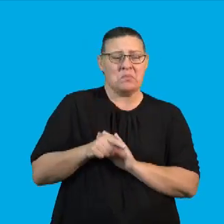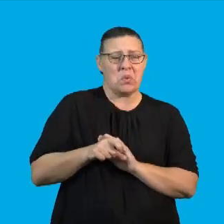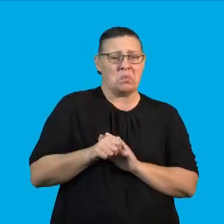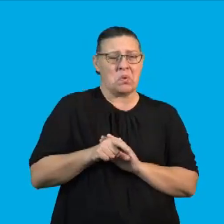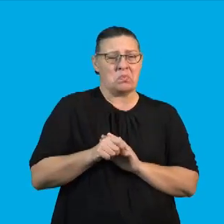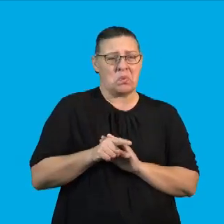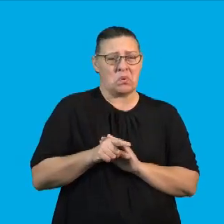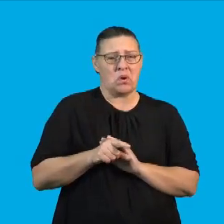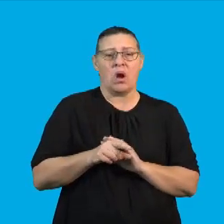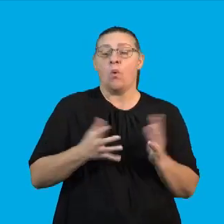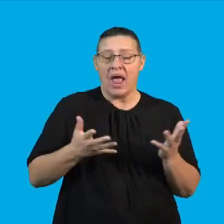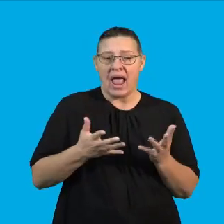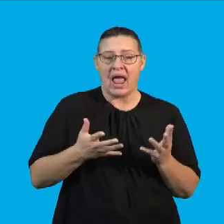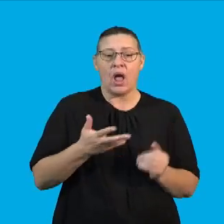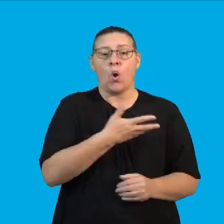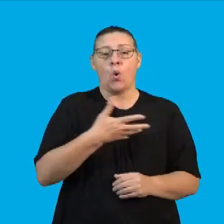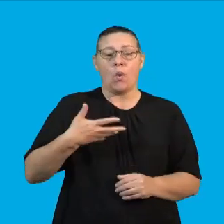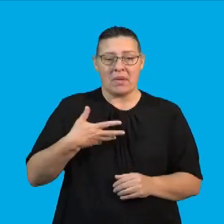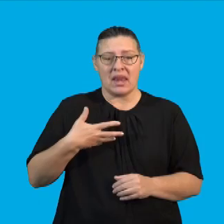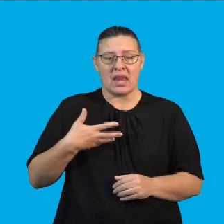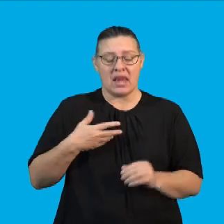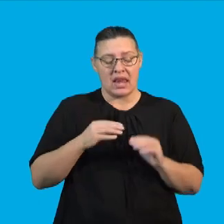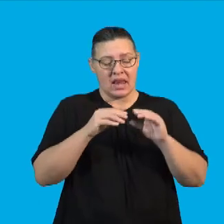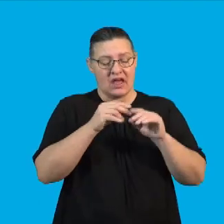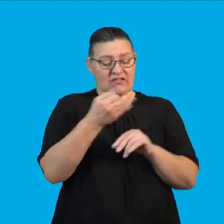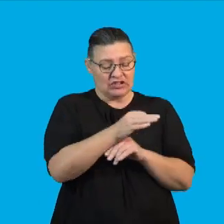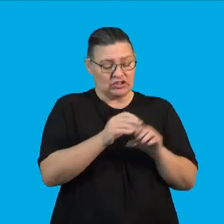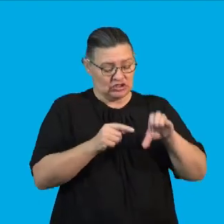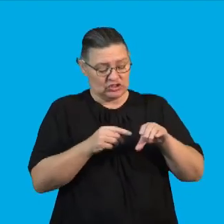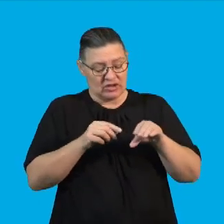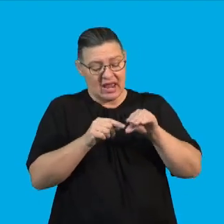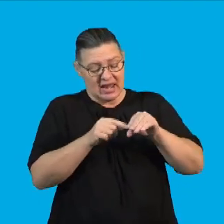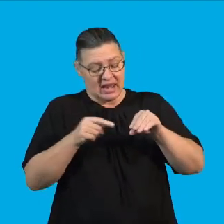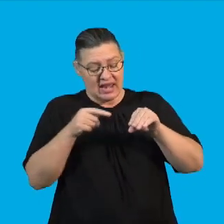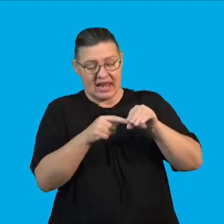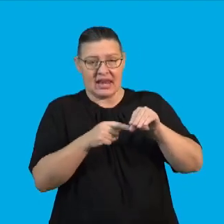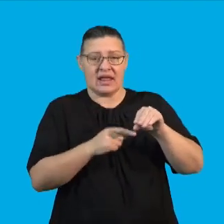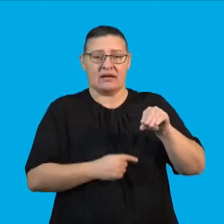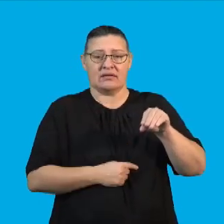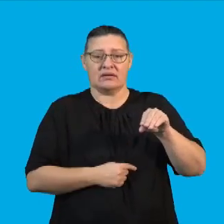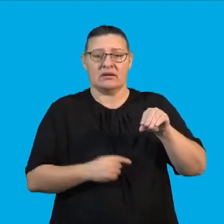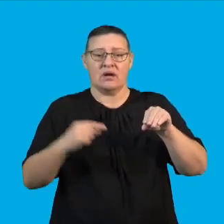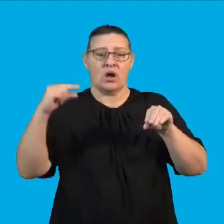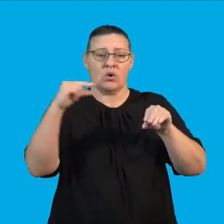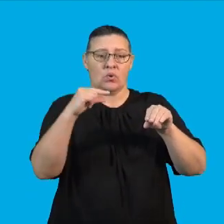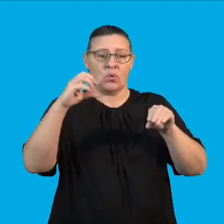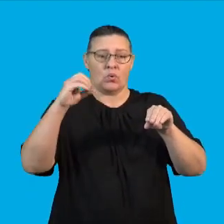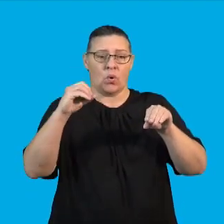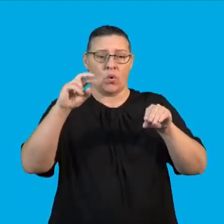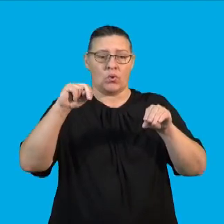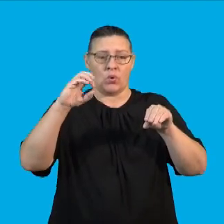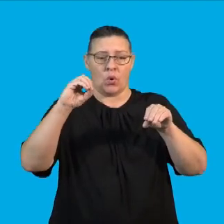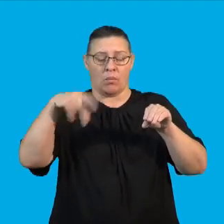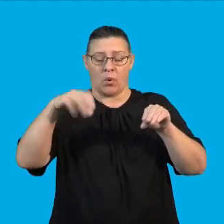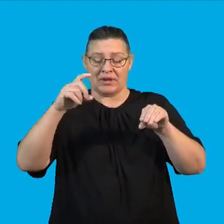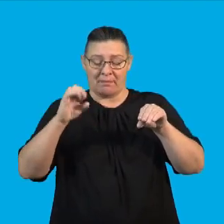deposits packets of sperms inside the female's reproductive opening using the organ called